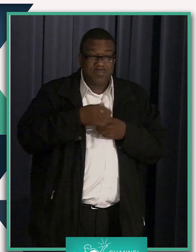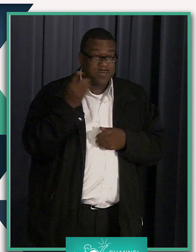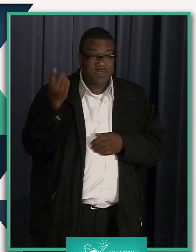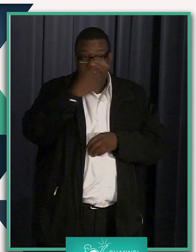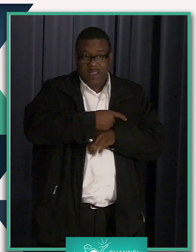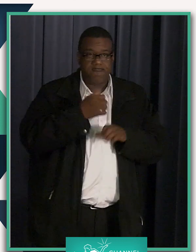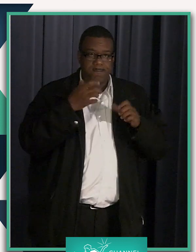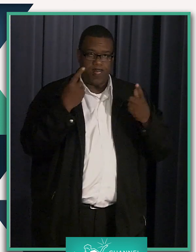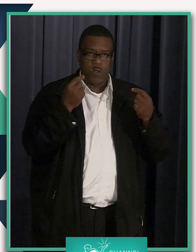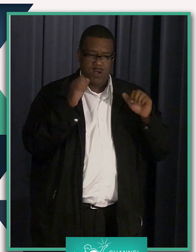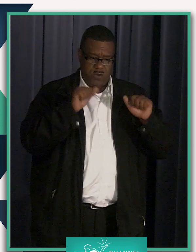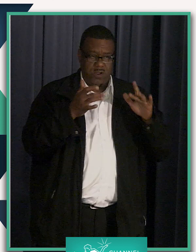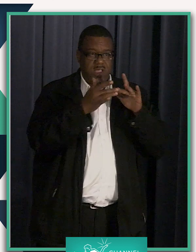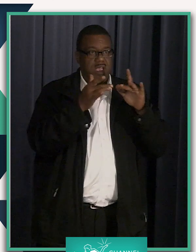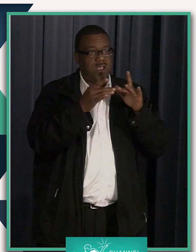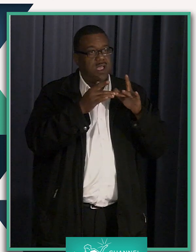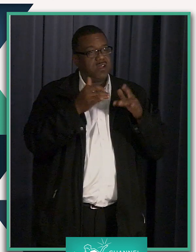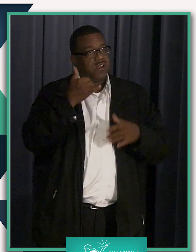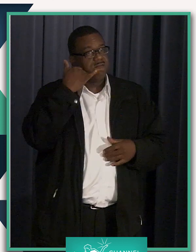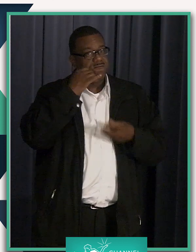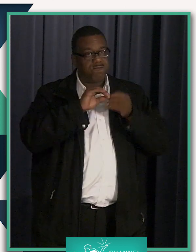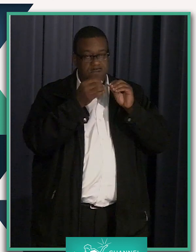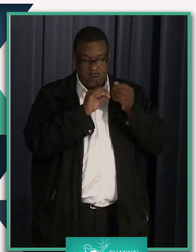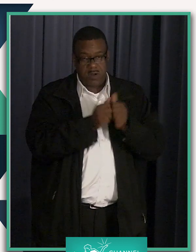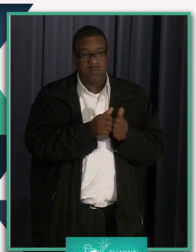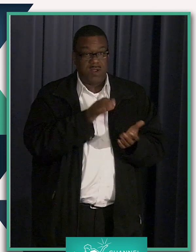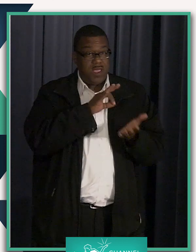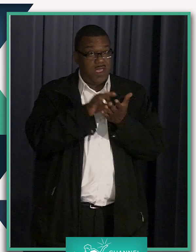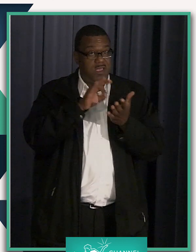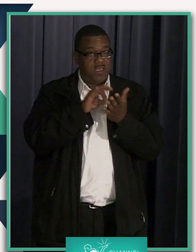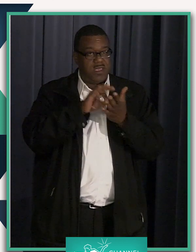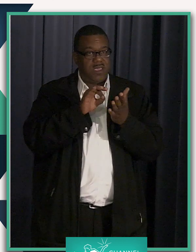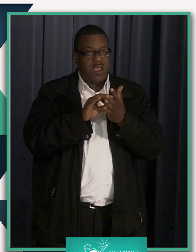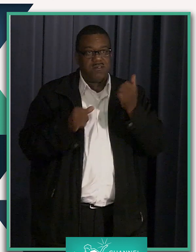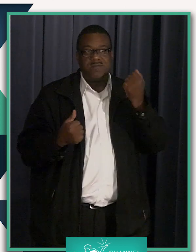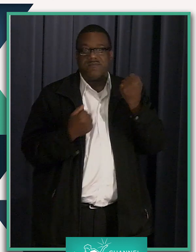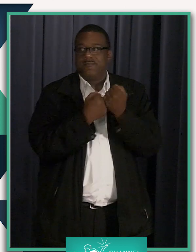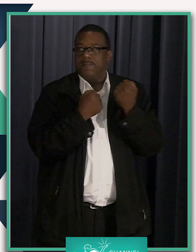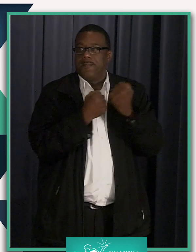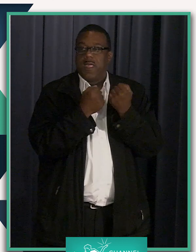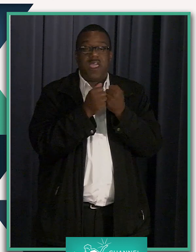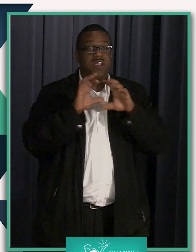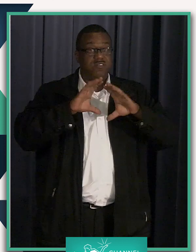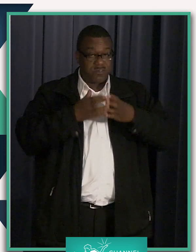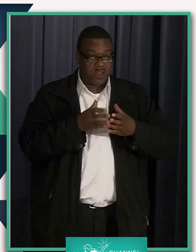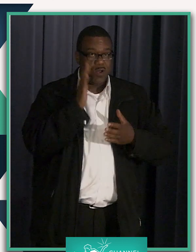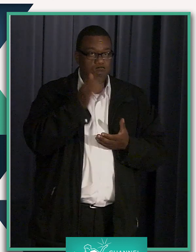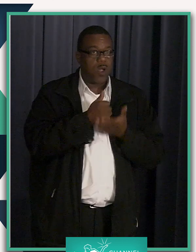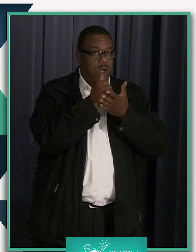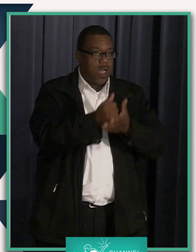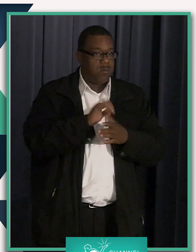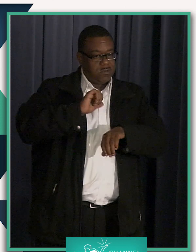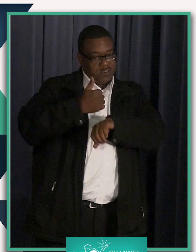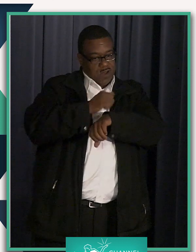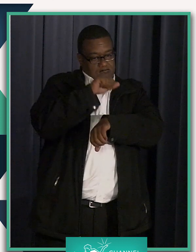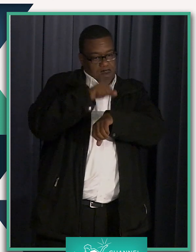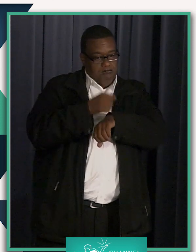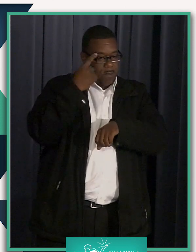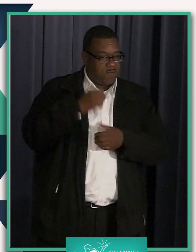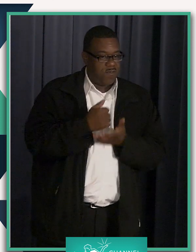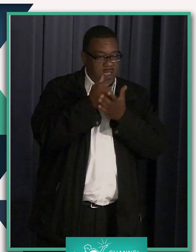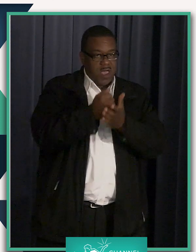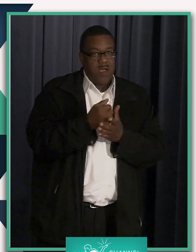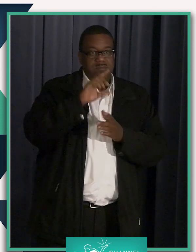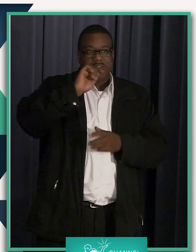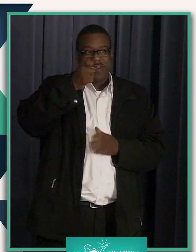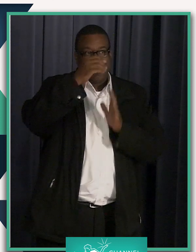number, and the Accounting Aid Society of Wayne Metro will get them in for an appointment. If